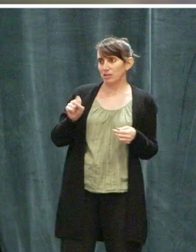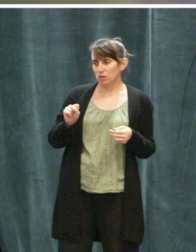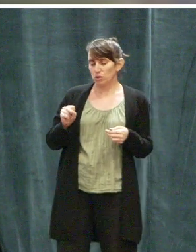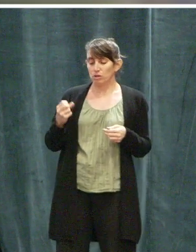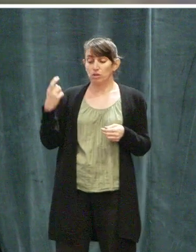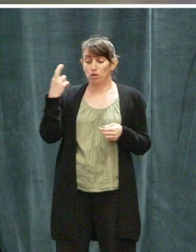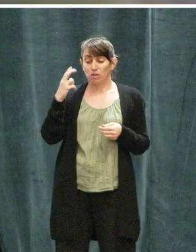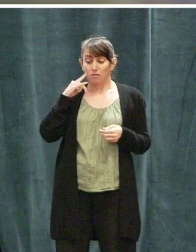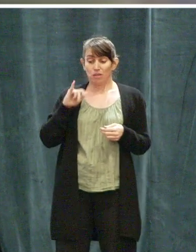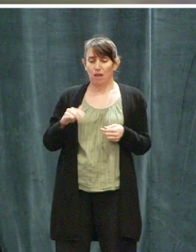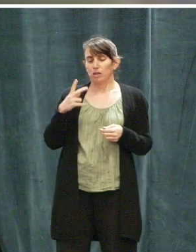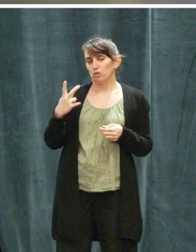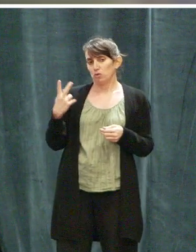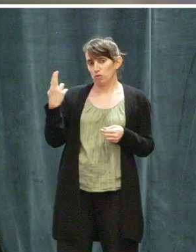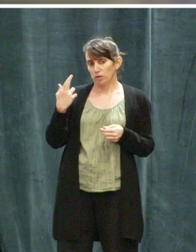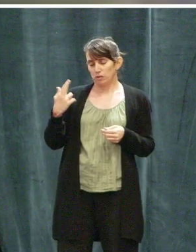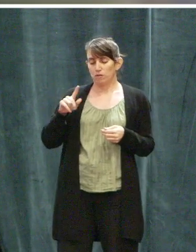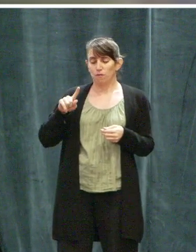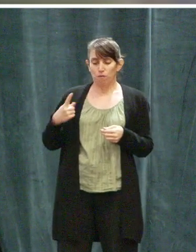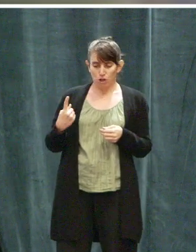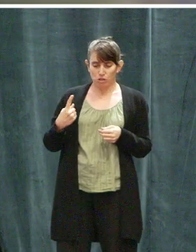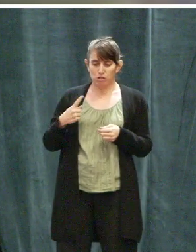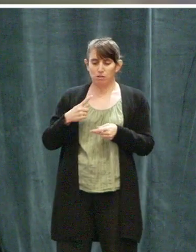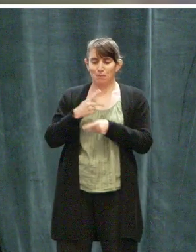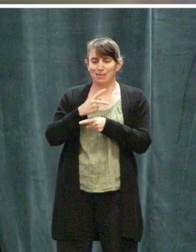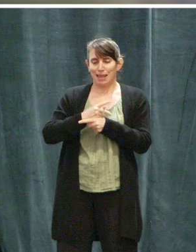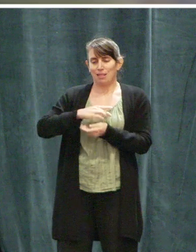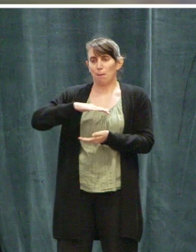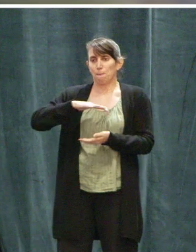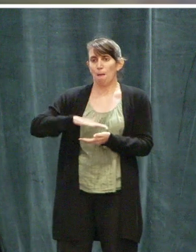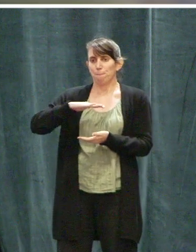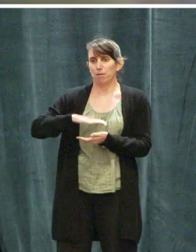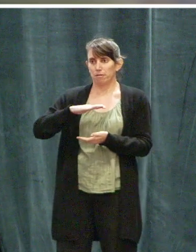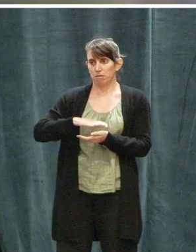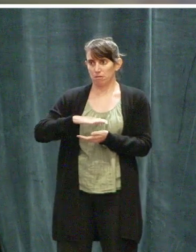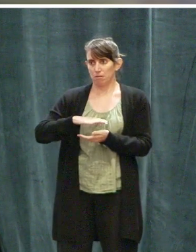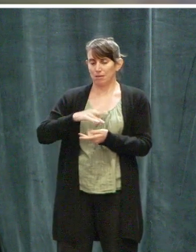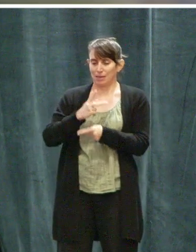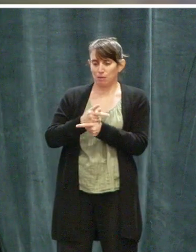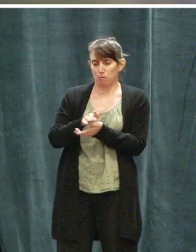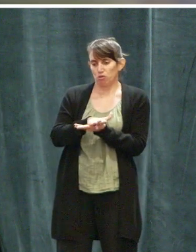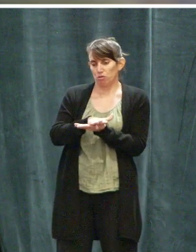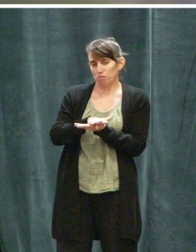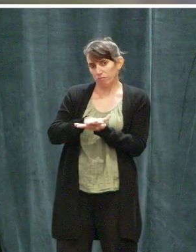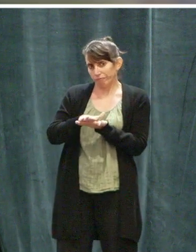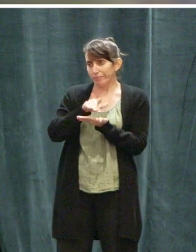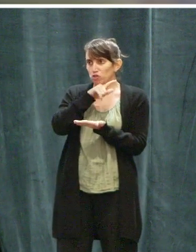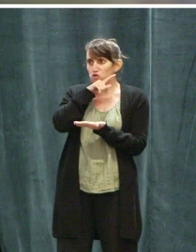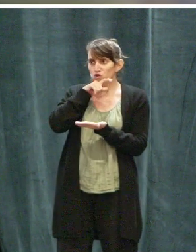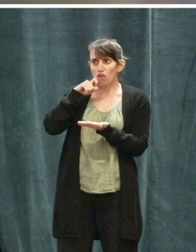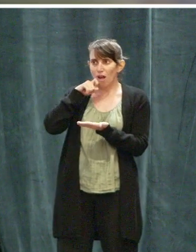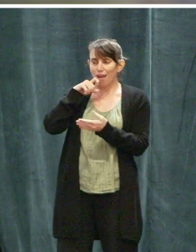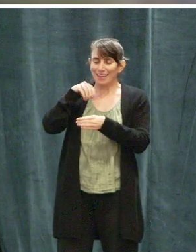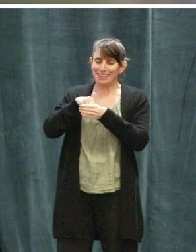first purpose is to maintain pumped dry conditions inside the